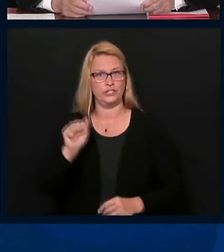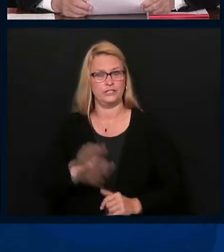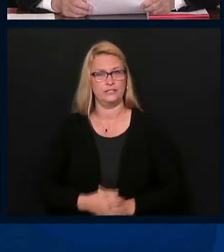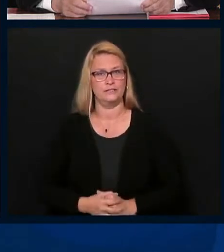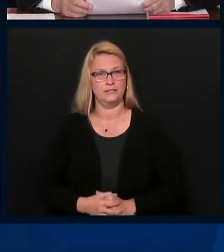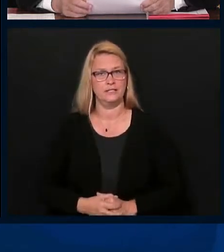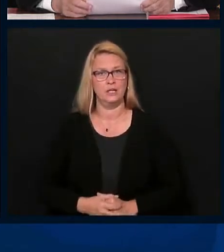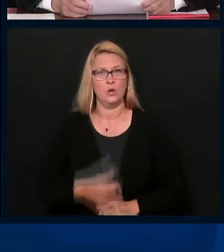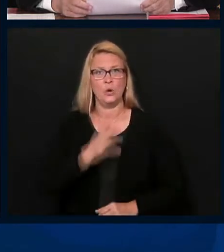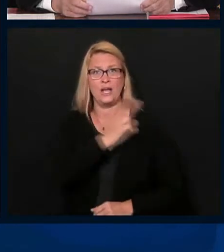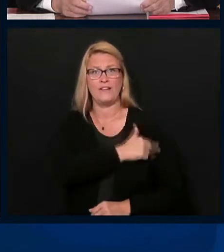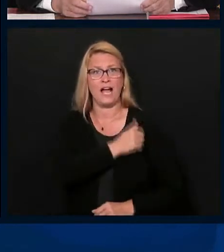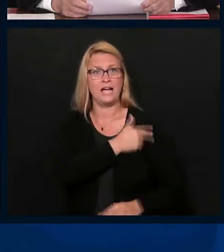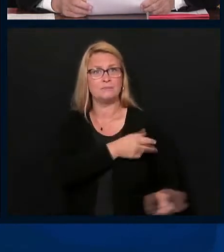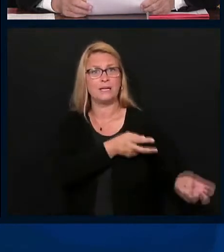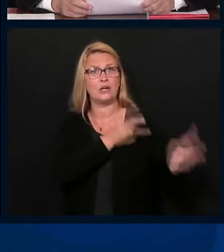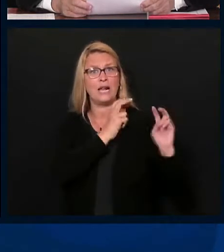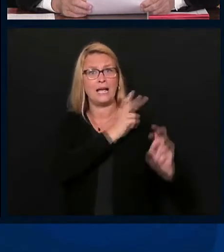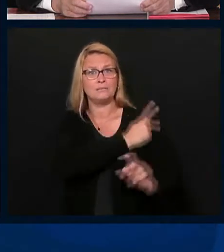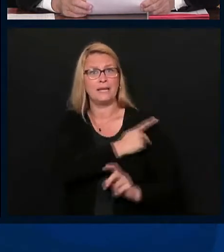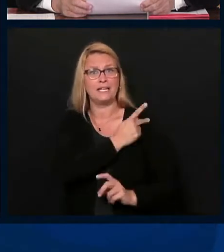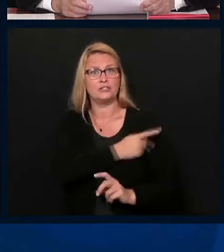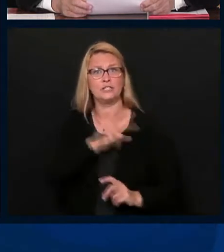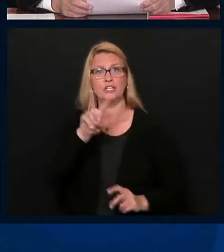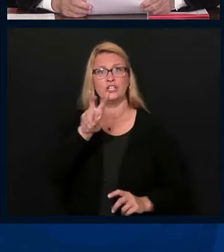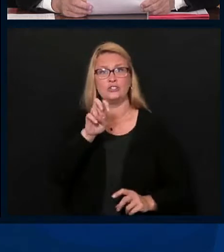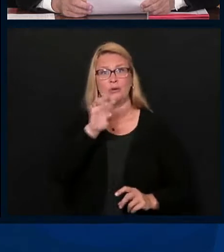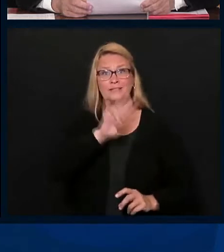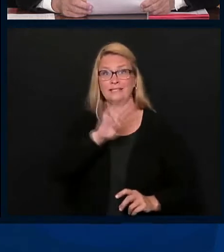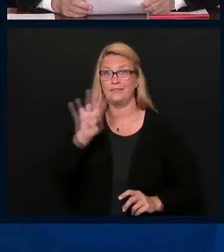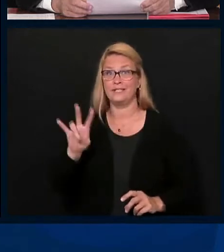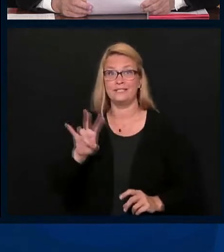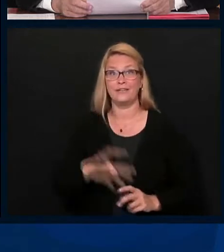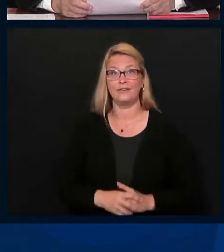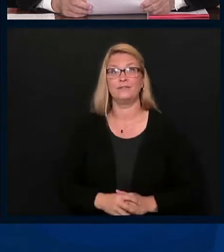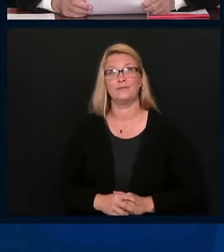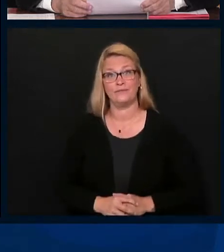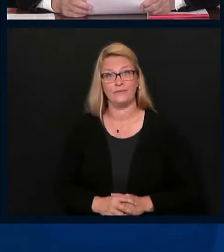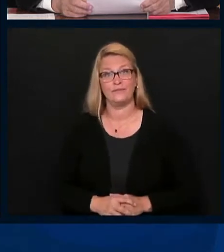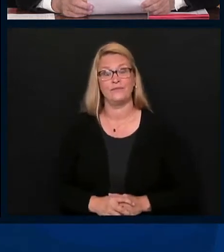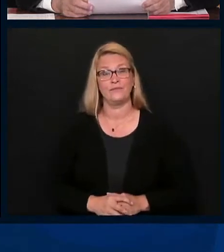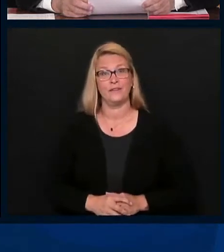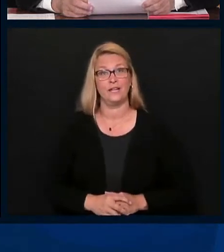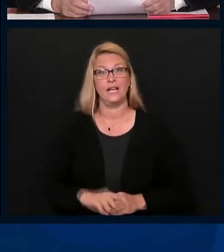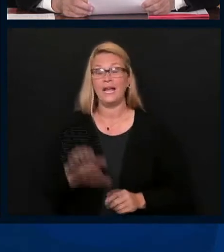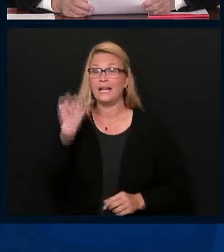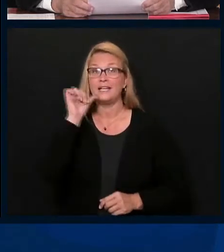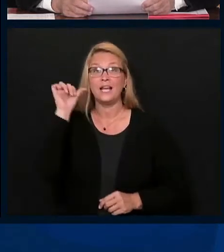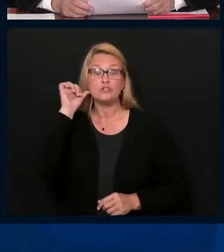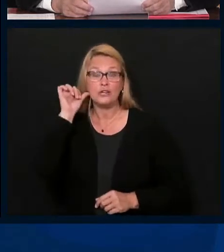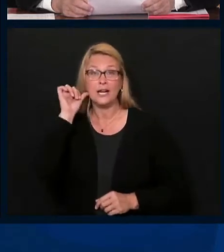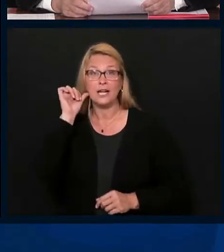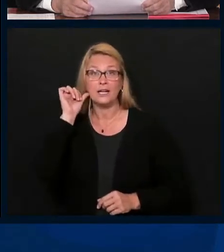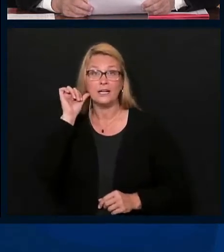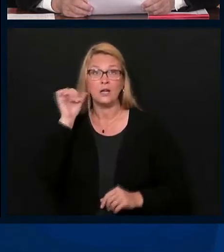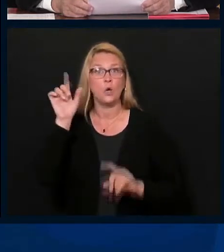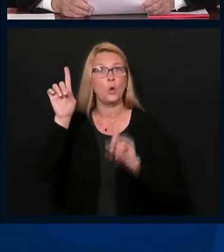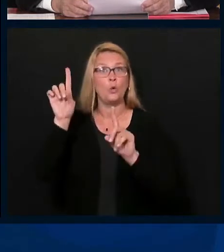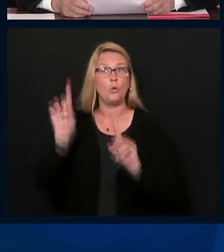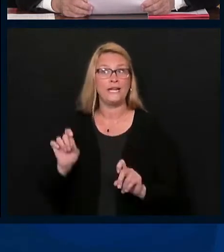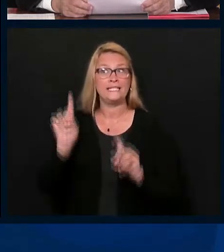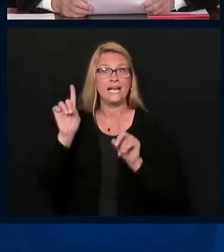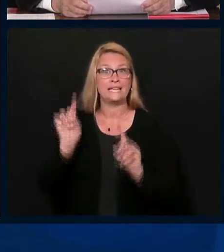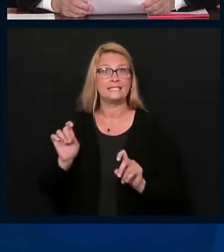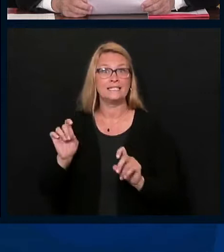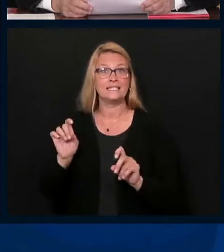have hospitalized patients of 277. And yesterday we did test in